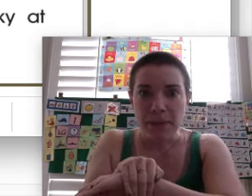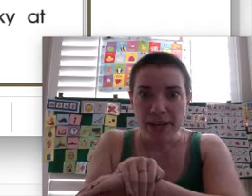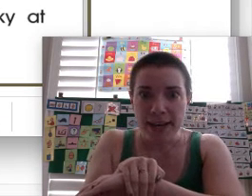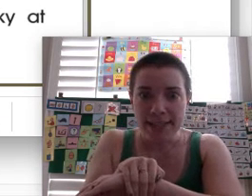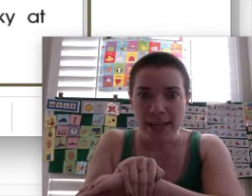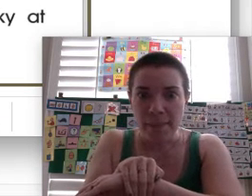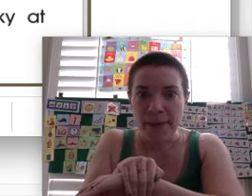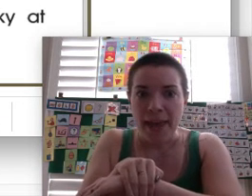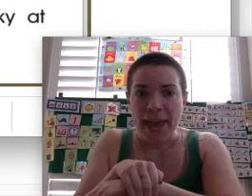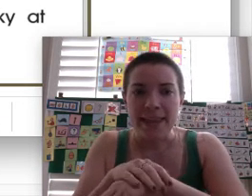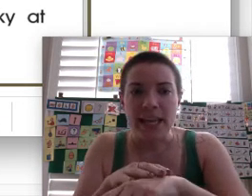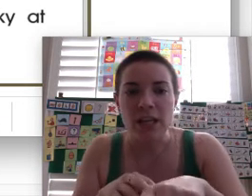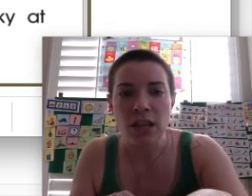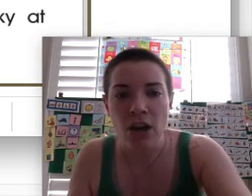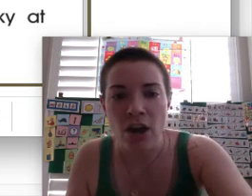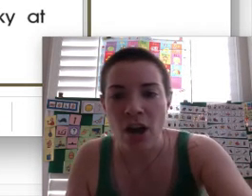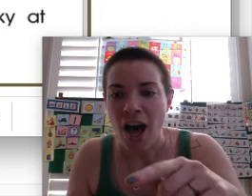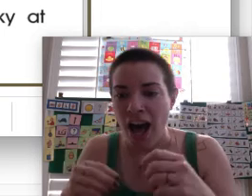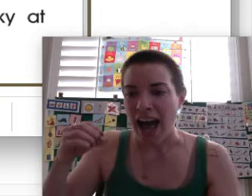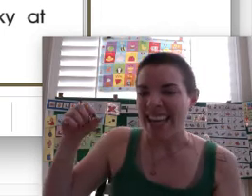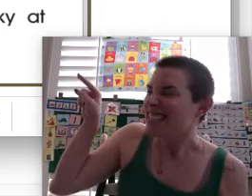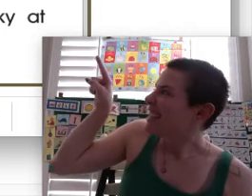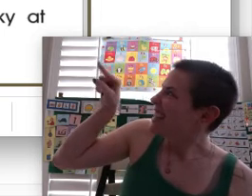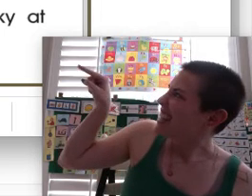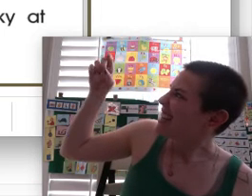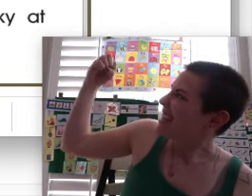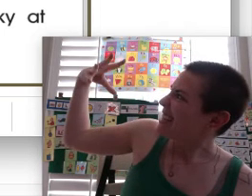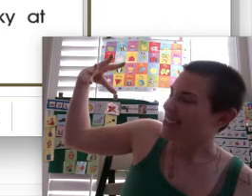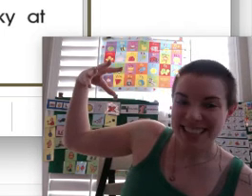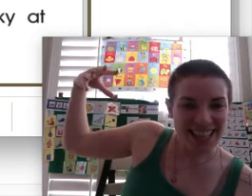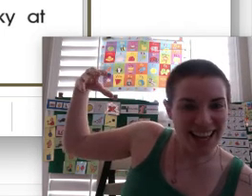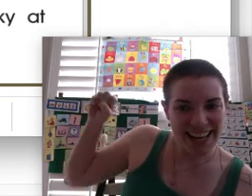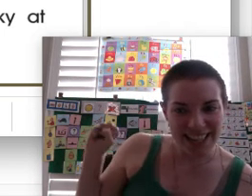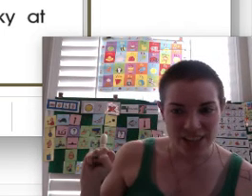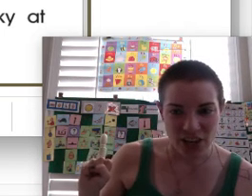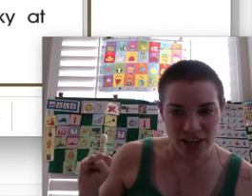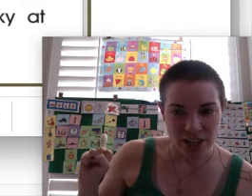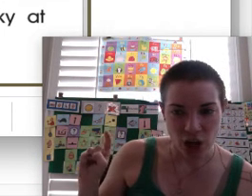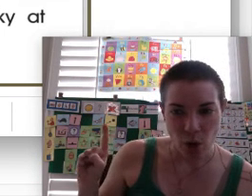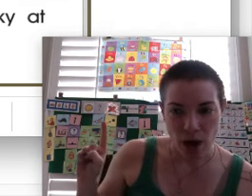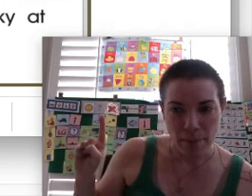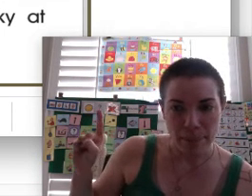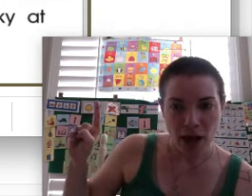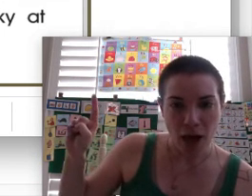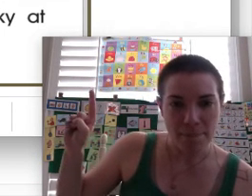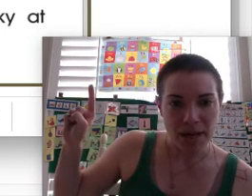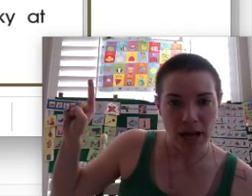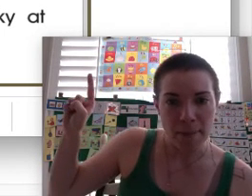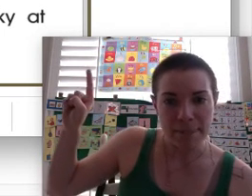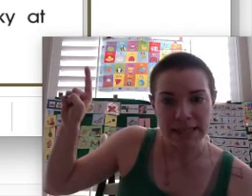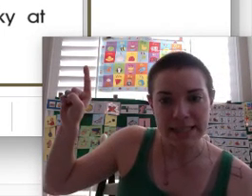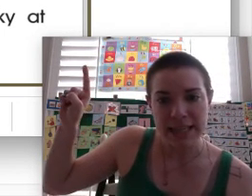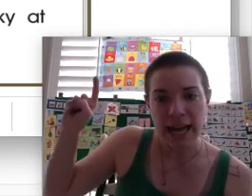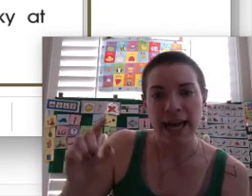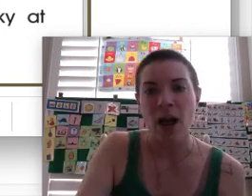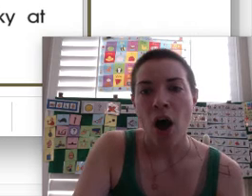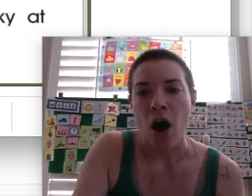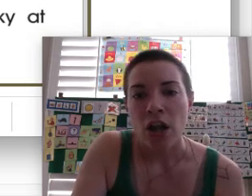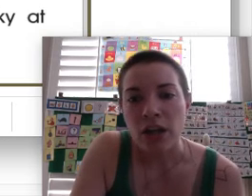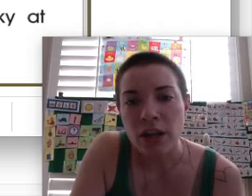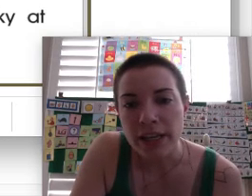It's been nighttime, and then look, I see the little sun is starting to go up, up, up in the